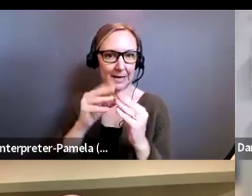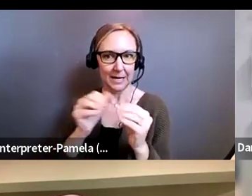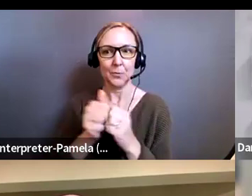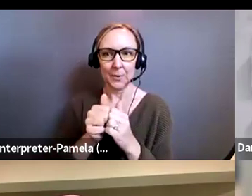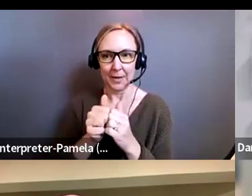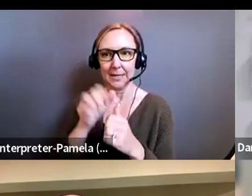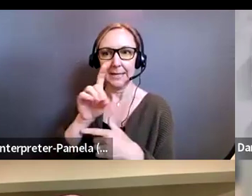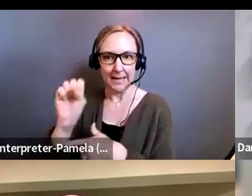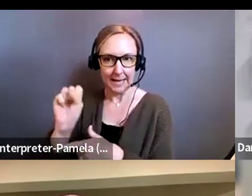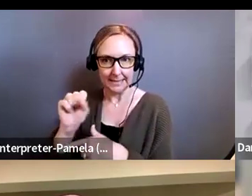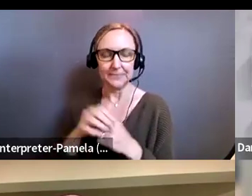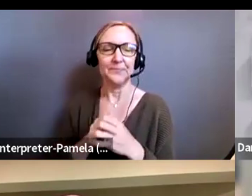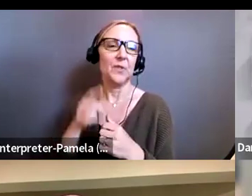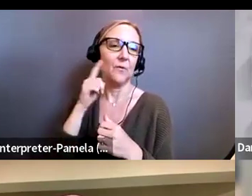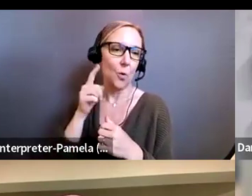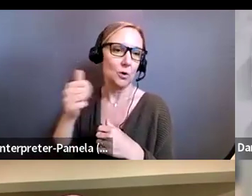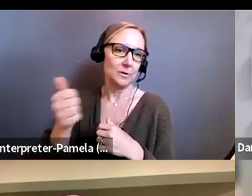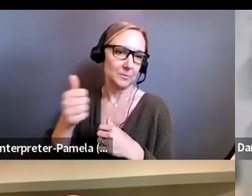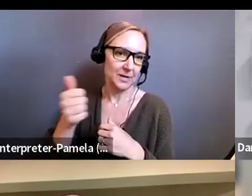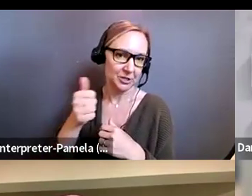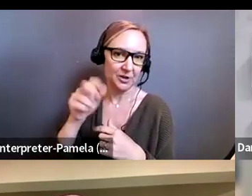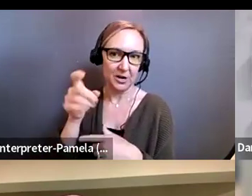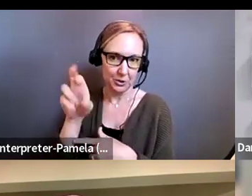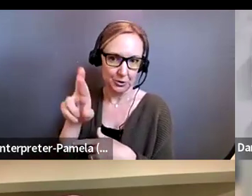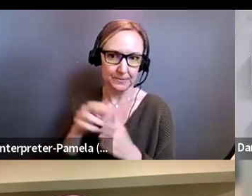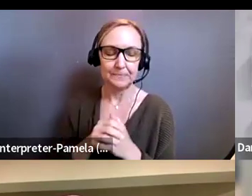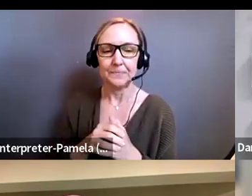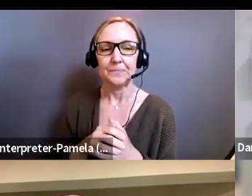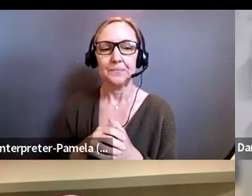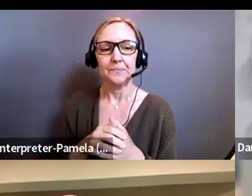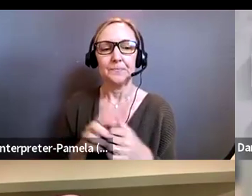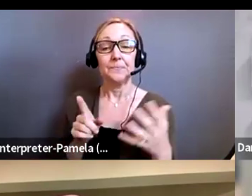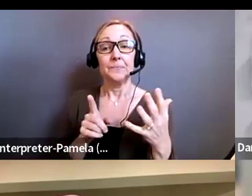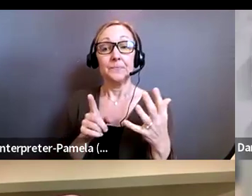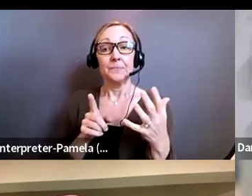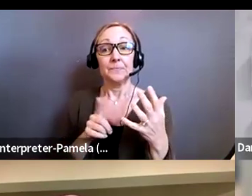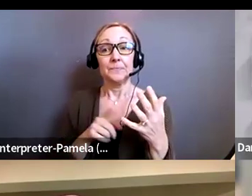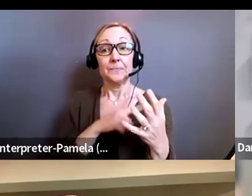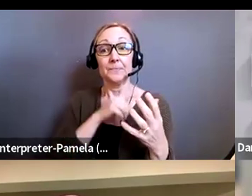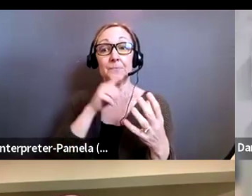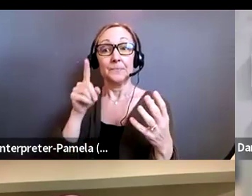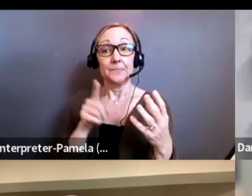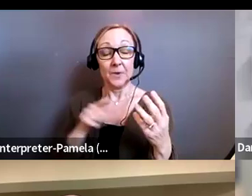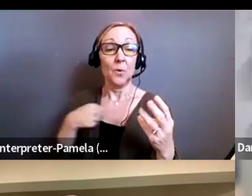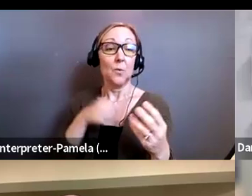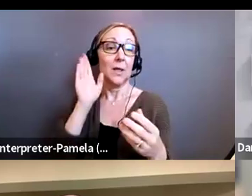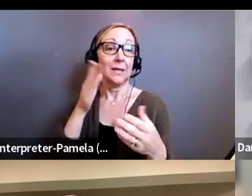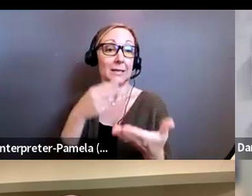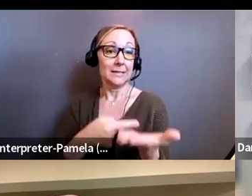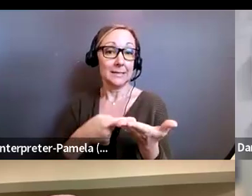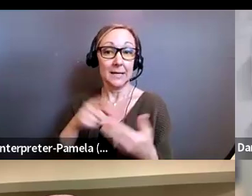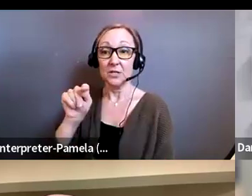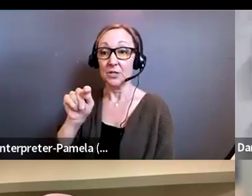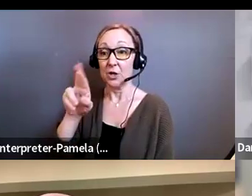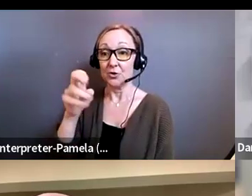Developmental Services is putting on for transportation vendors. We are going to talk about the trailer bill.